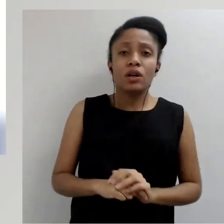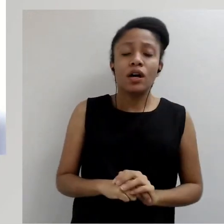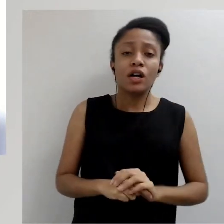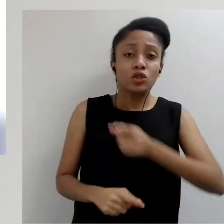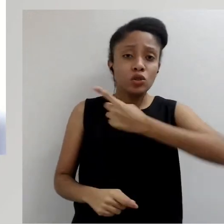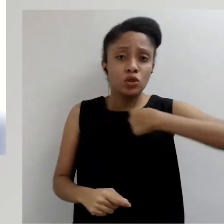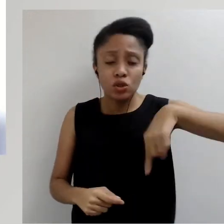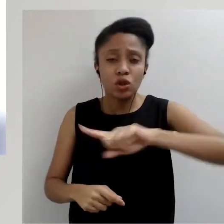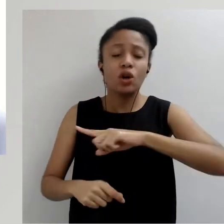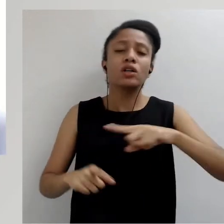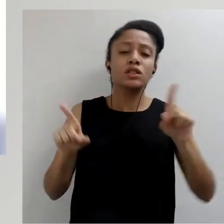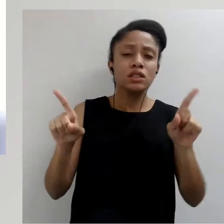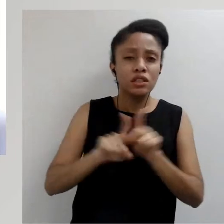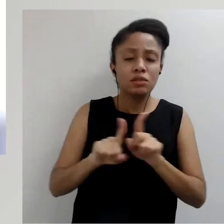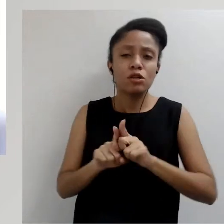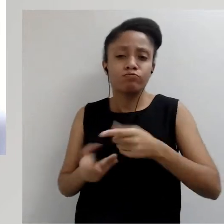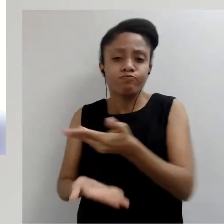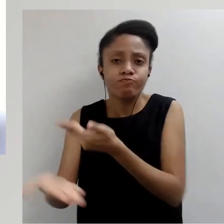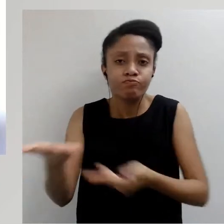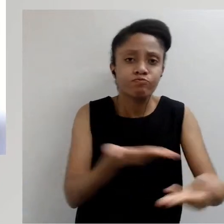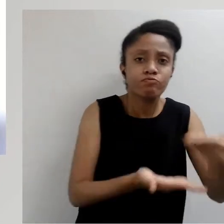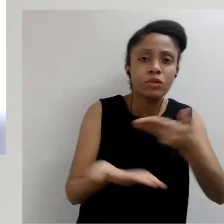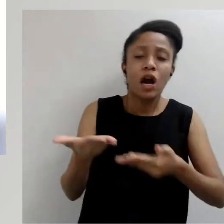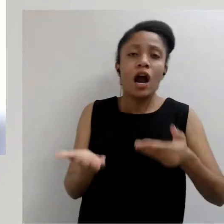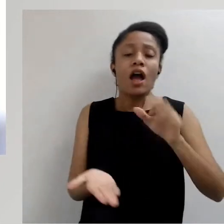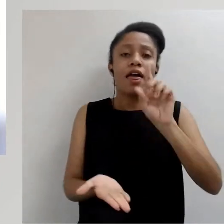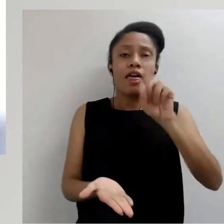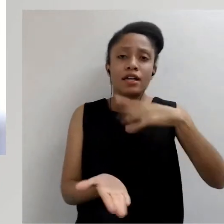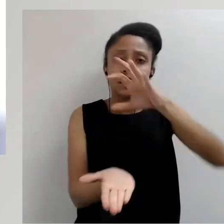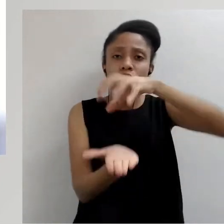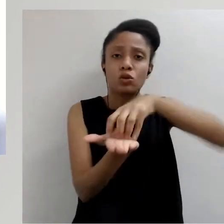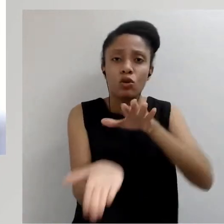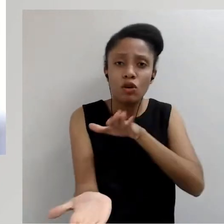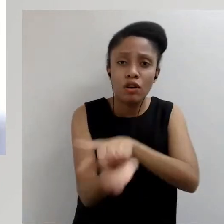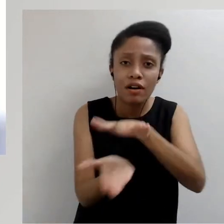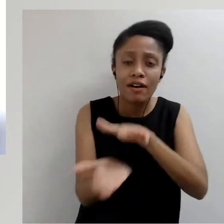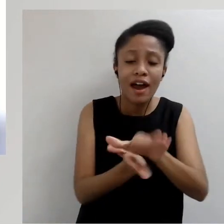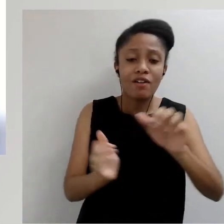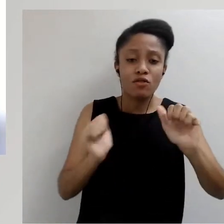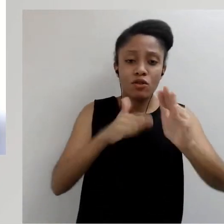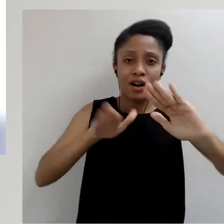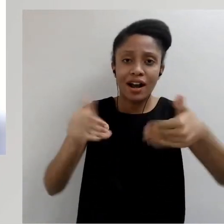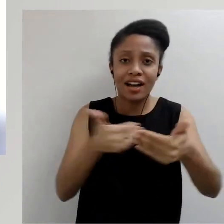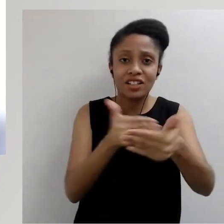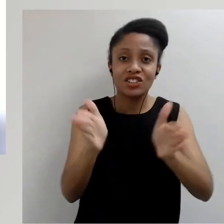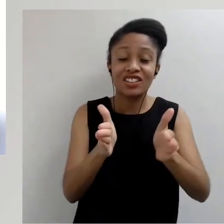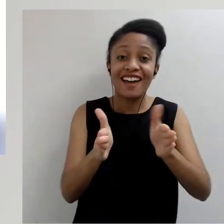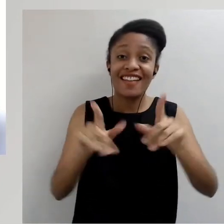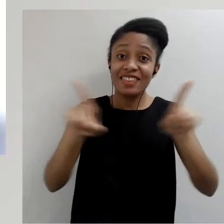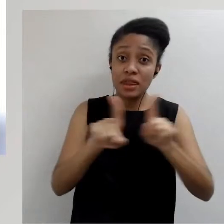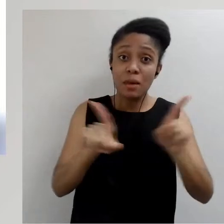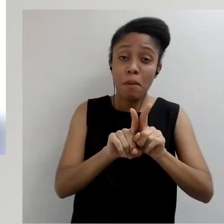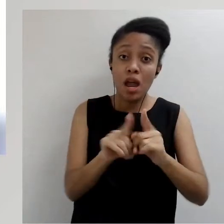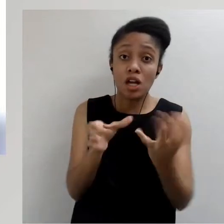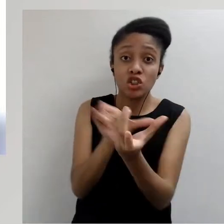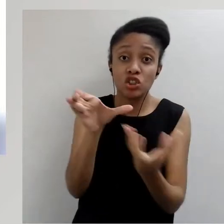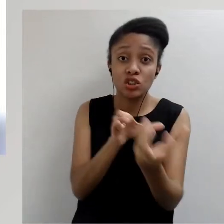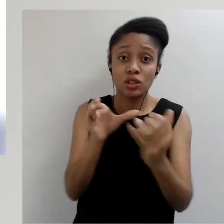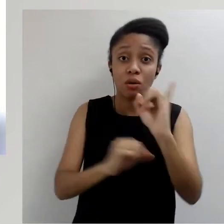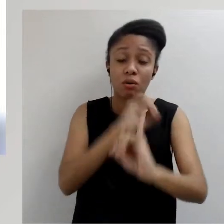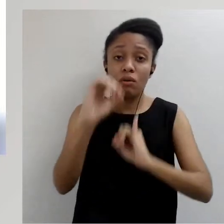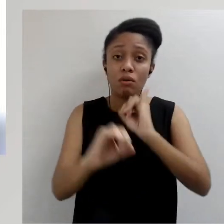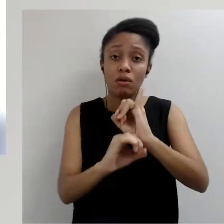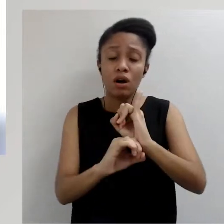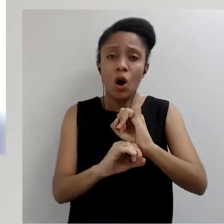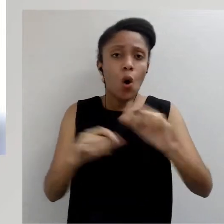we are participating in the printing industry with packaging digitally.